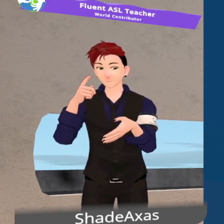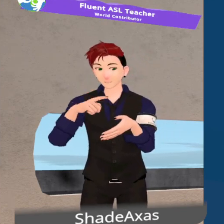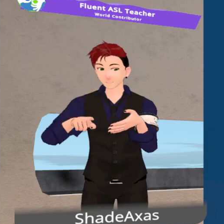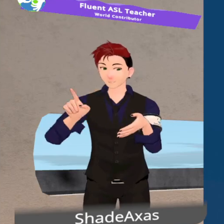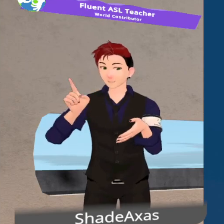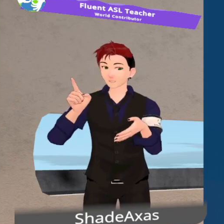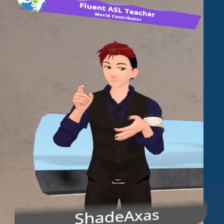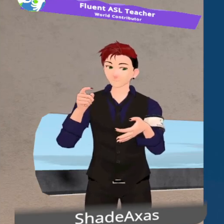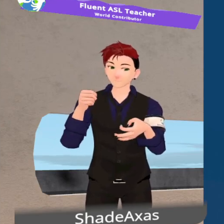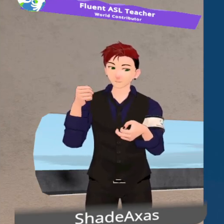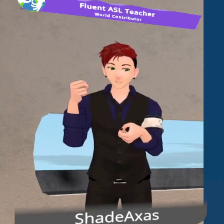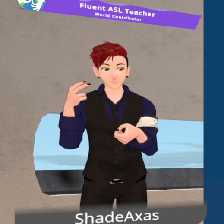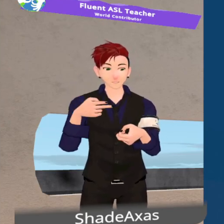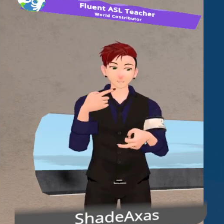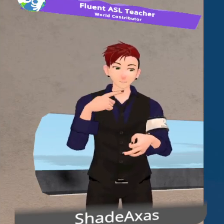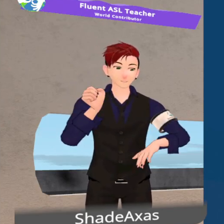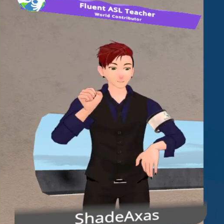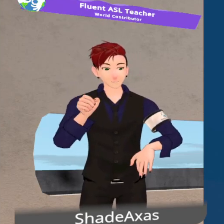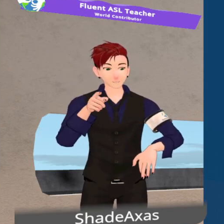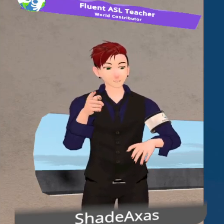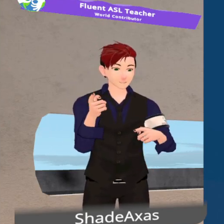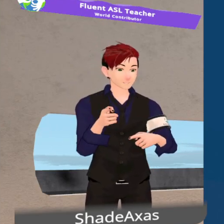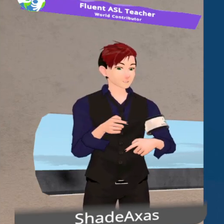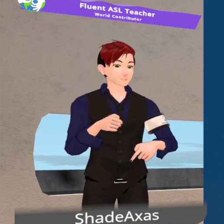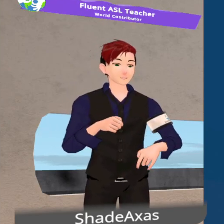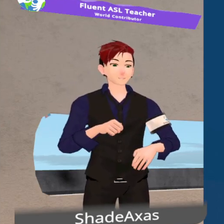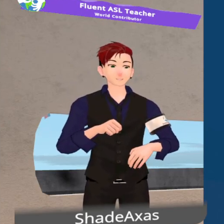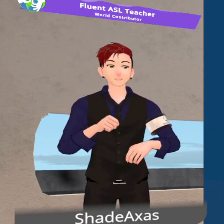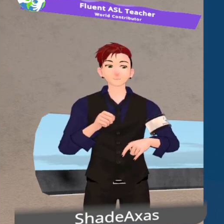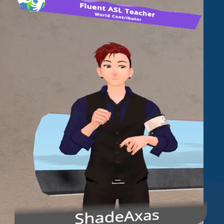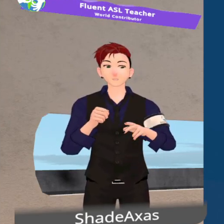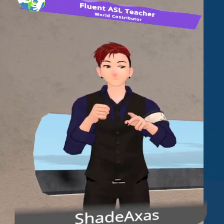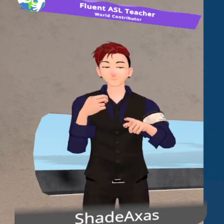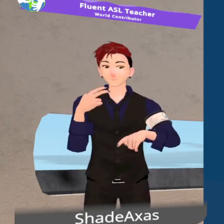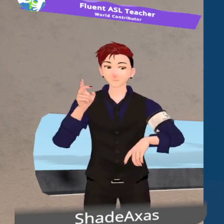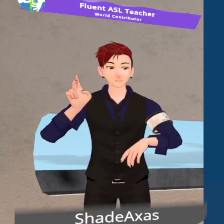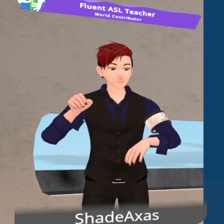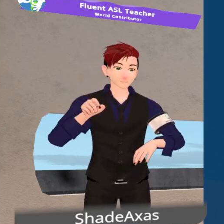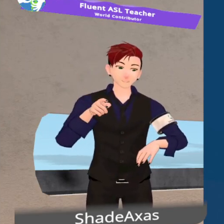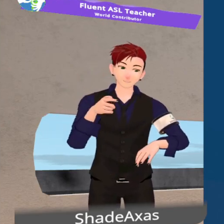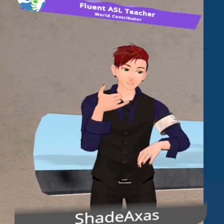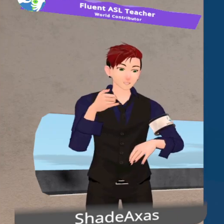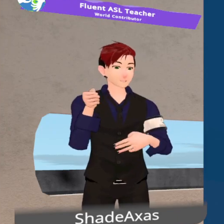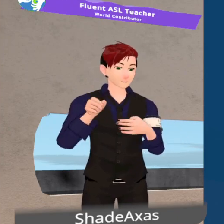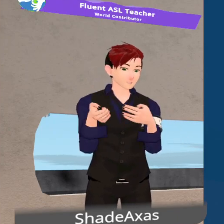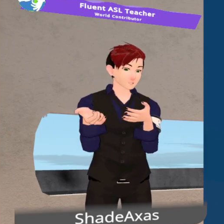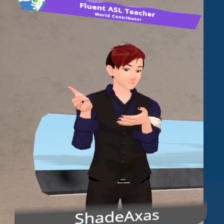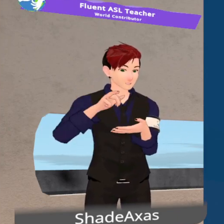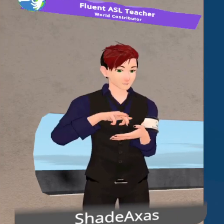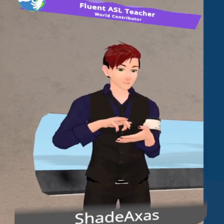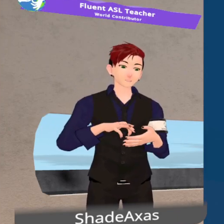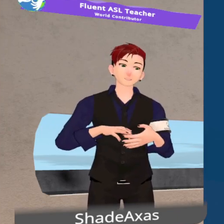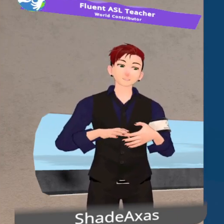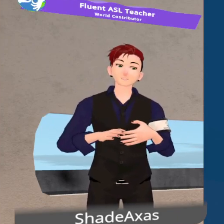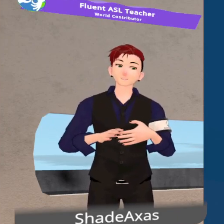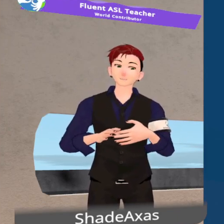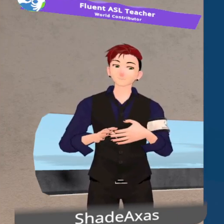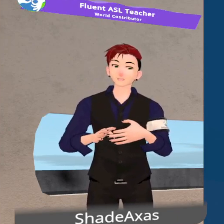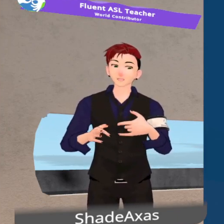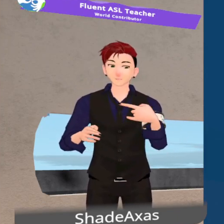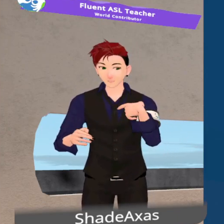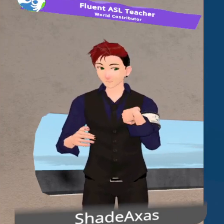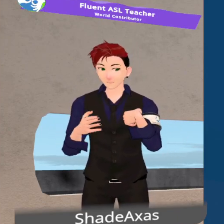recording and checked it off, whether they approve and say, yes, this is correct, or if they say, no, it's wrong, we need to record it